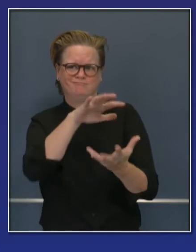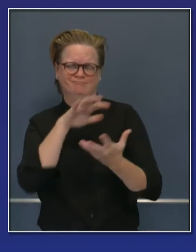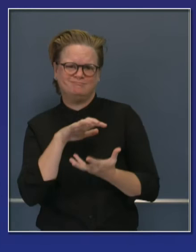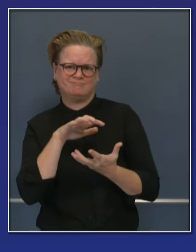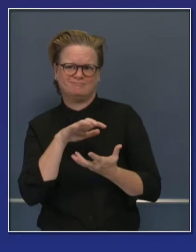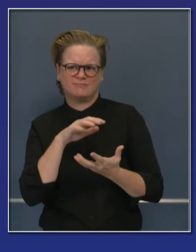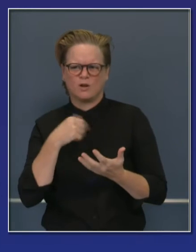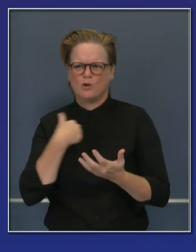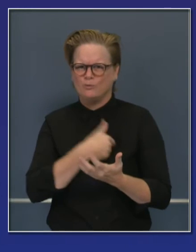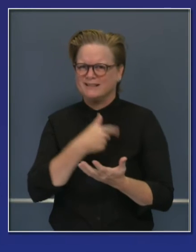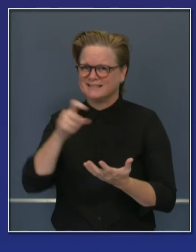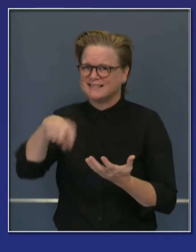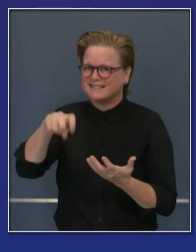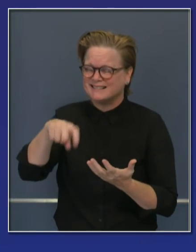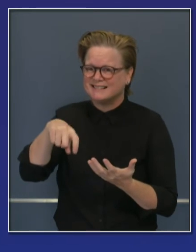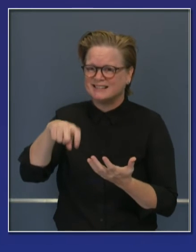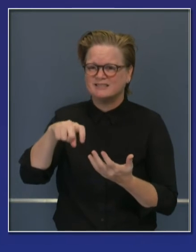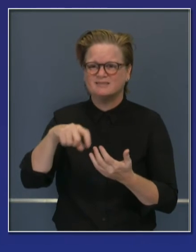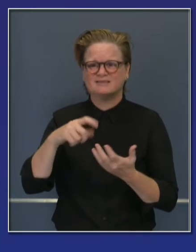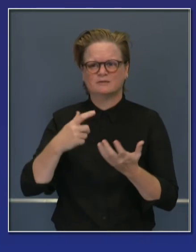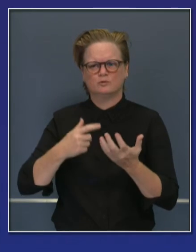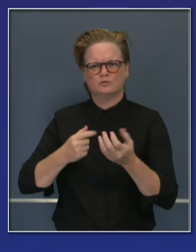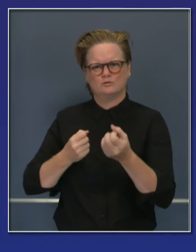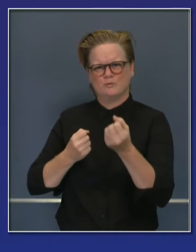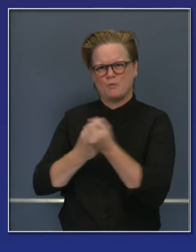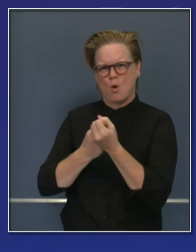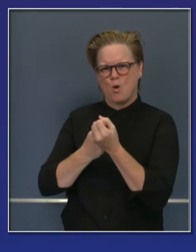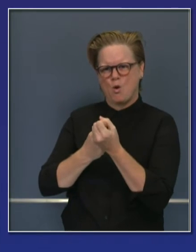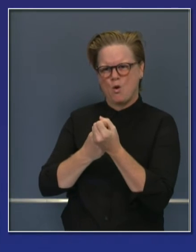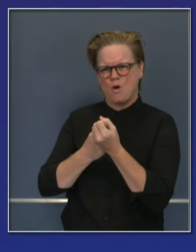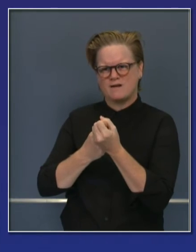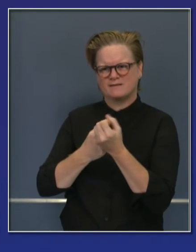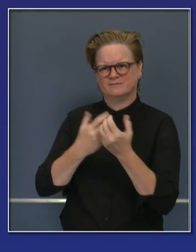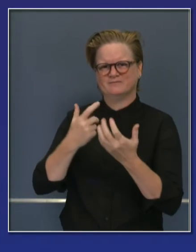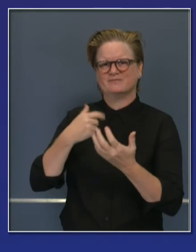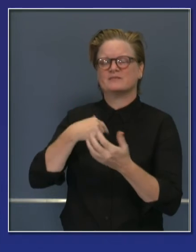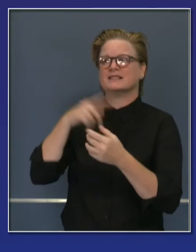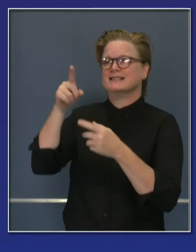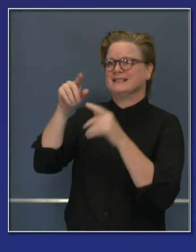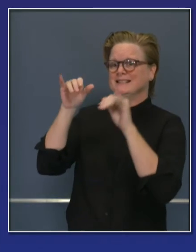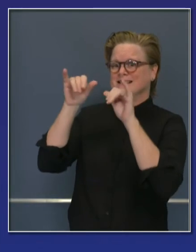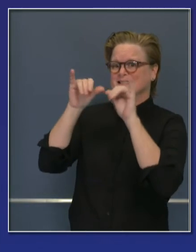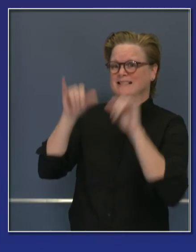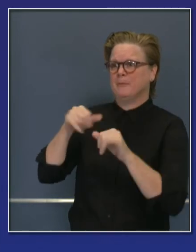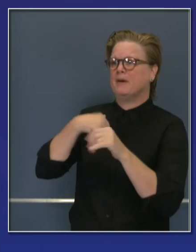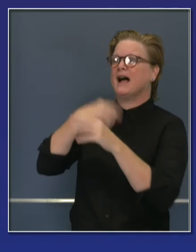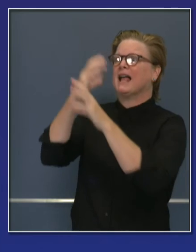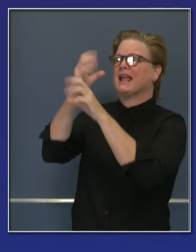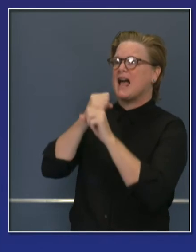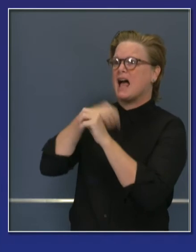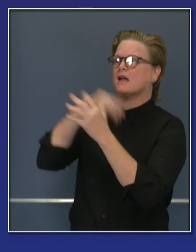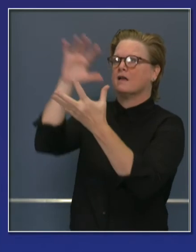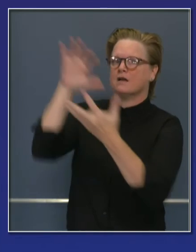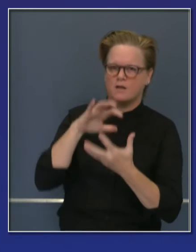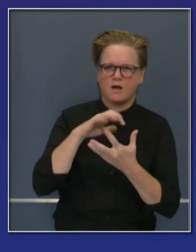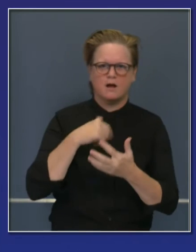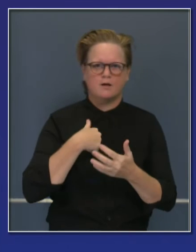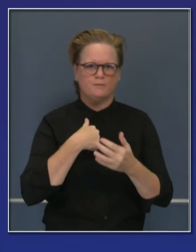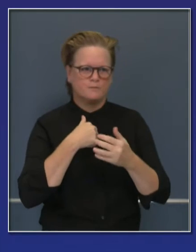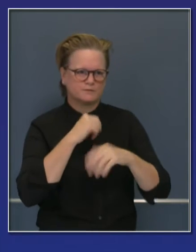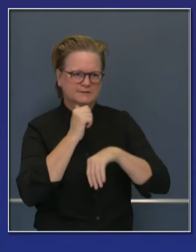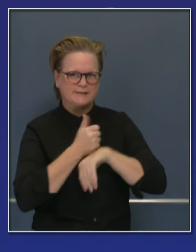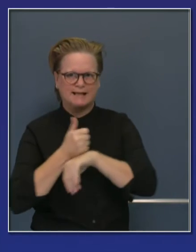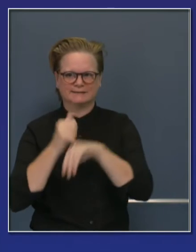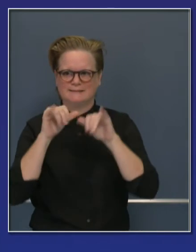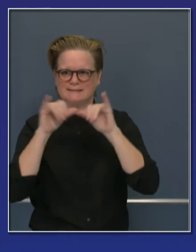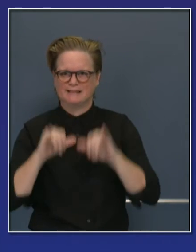many occasions. No greater partnership than Speaker Nancy Pelosi, working very collaboratively with